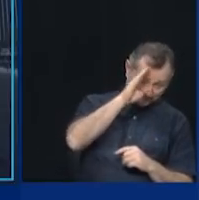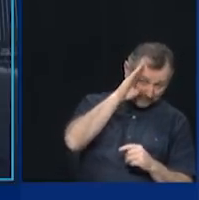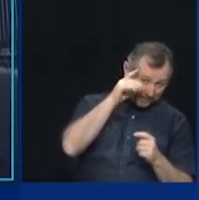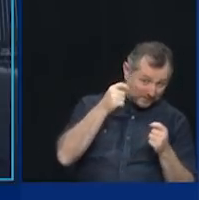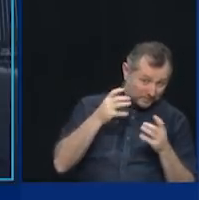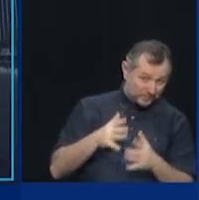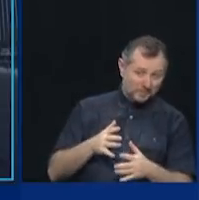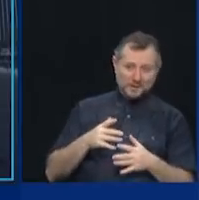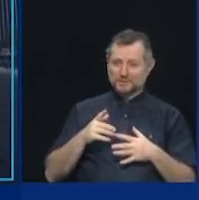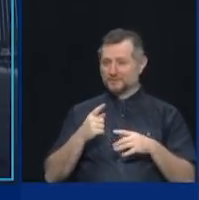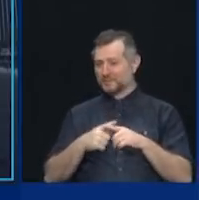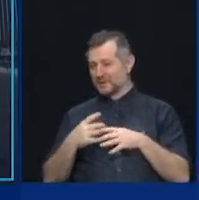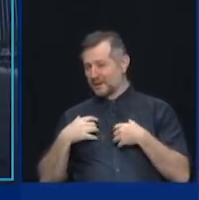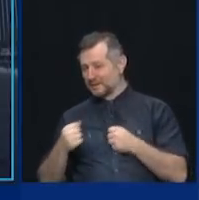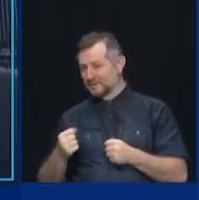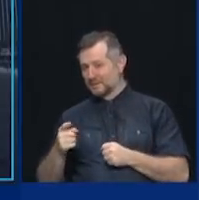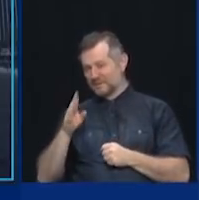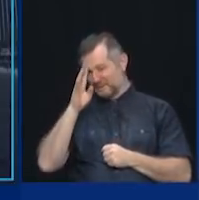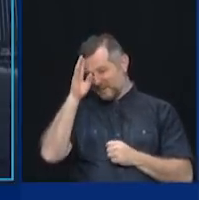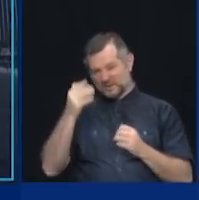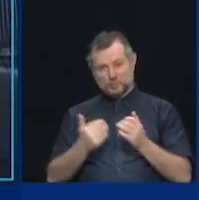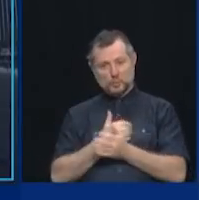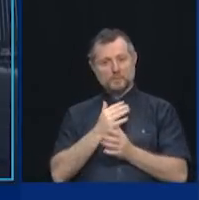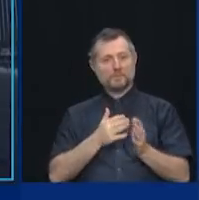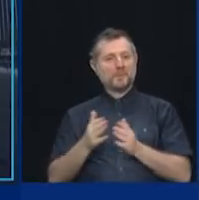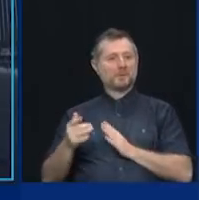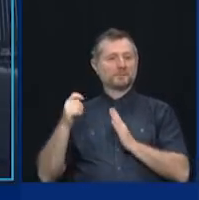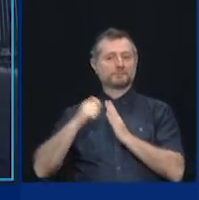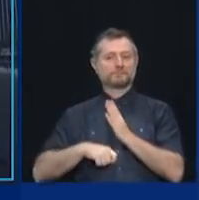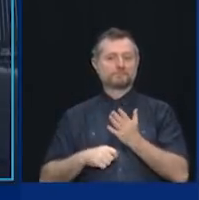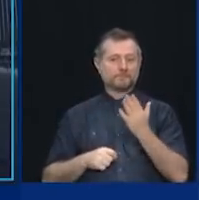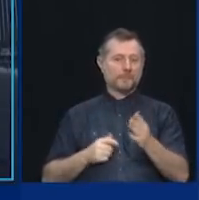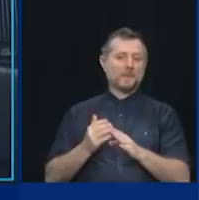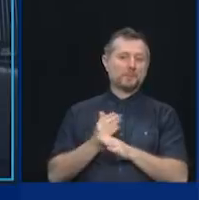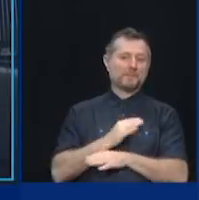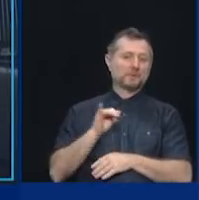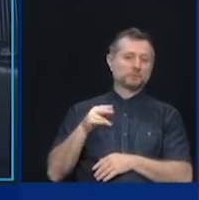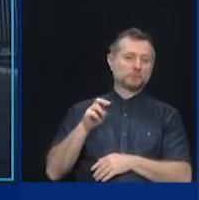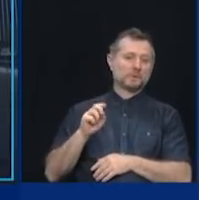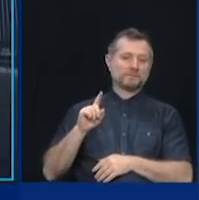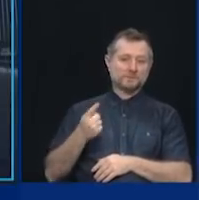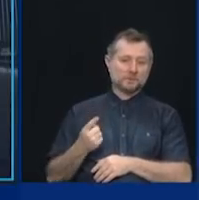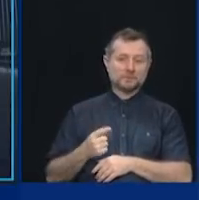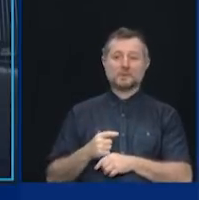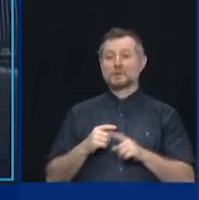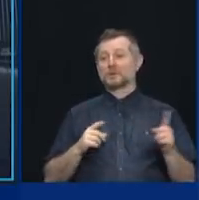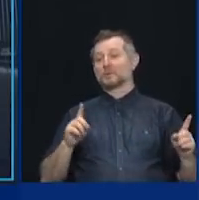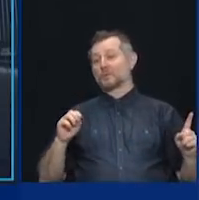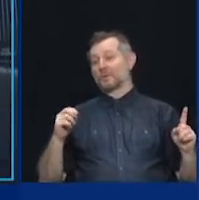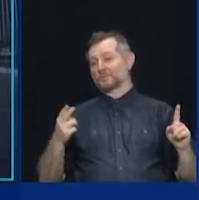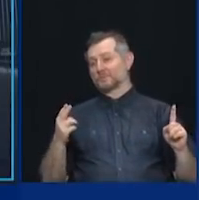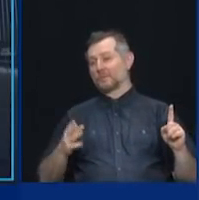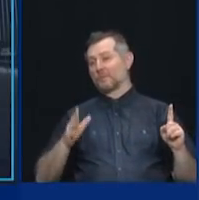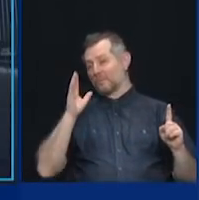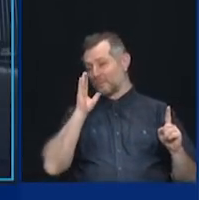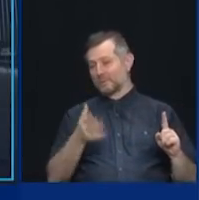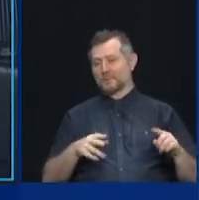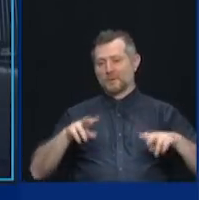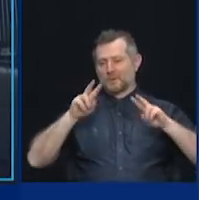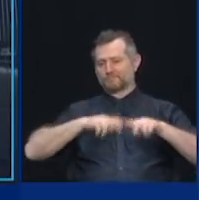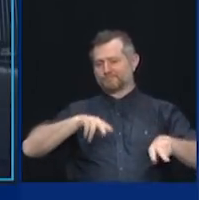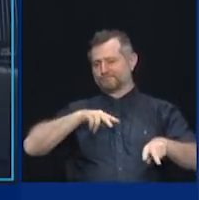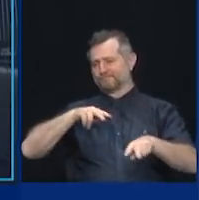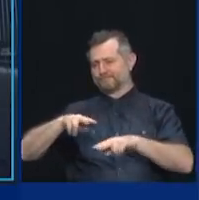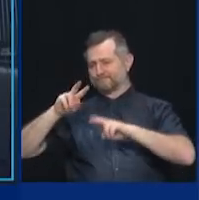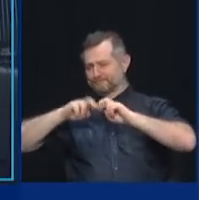come up with it by January 1, and then the Department of Health is going to police and regulate those plans to make